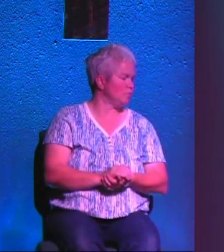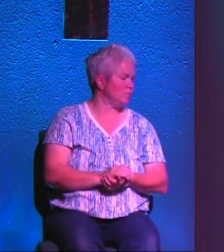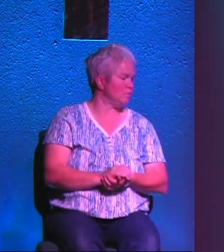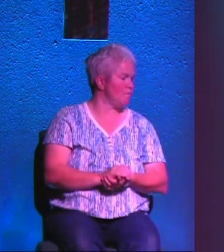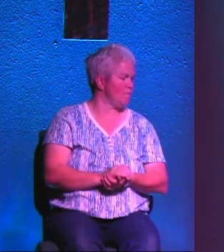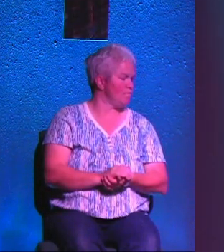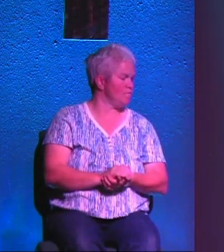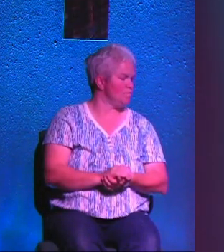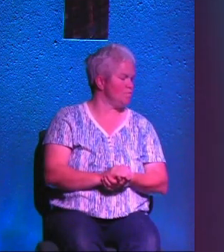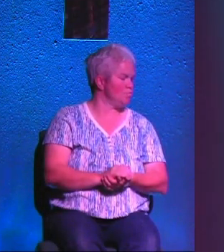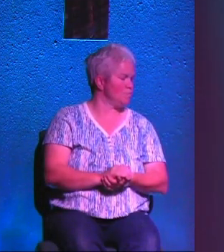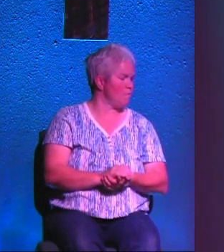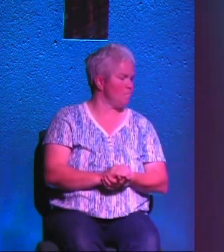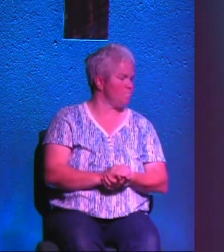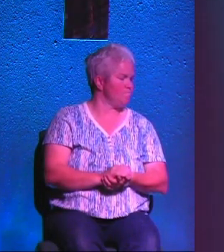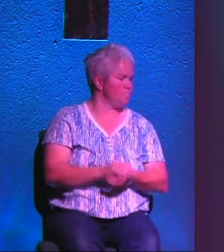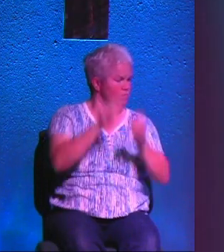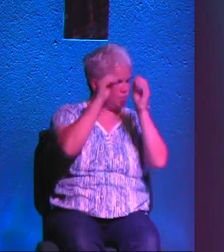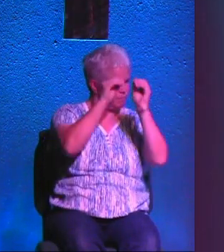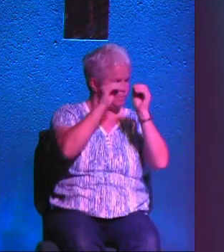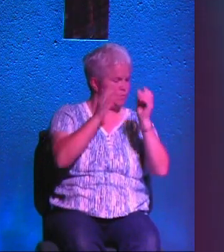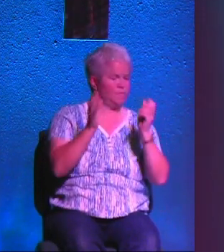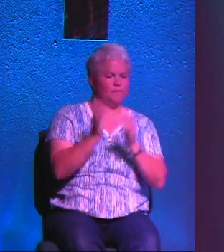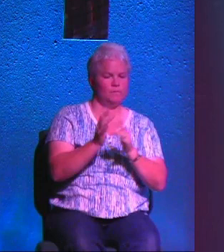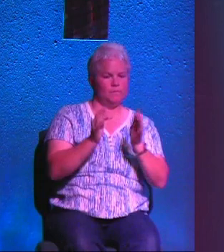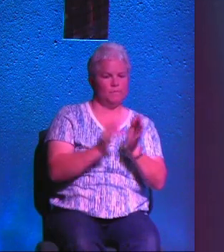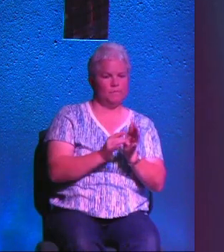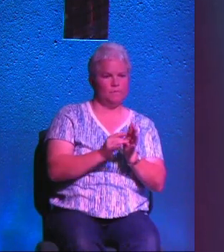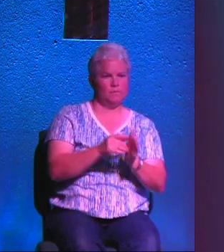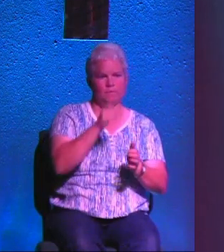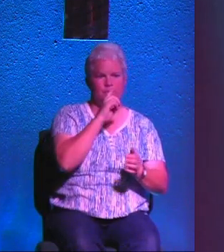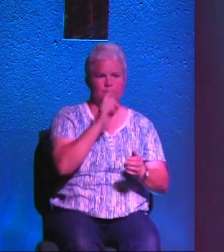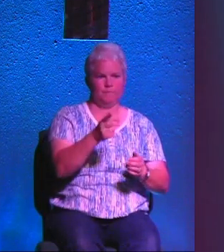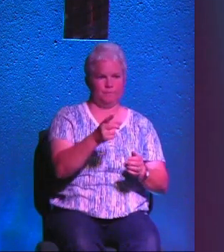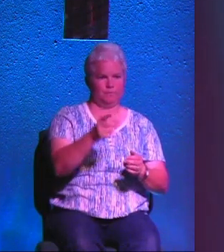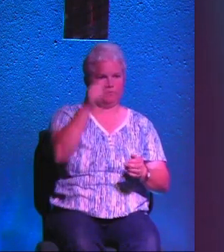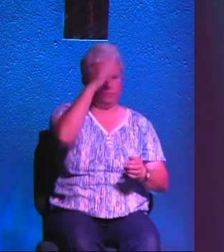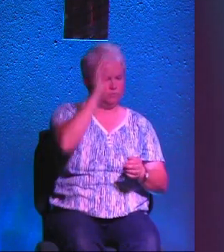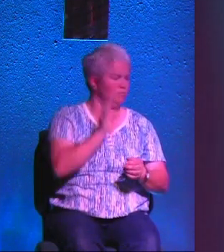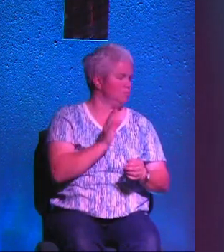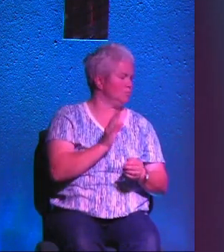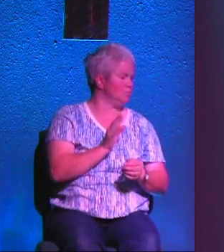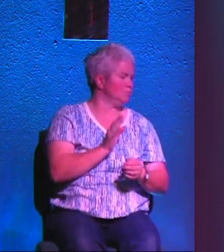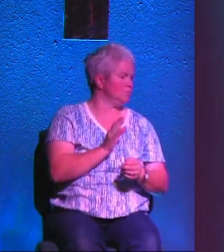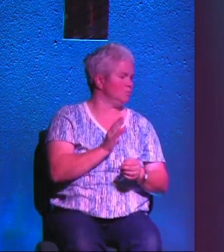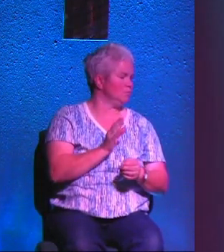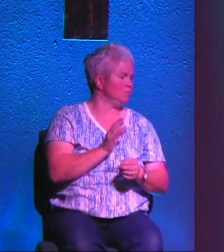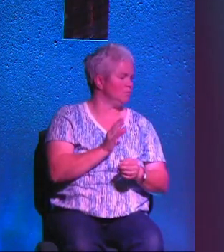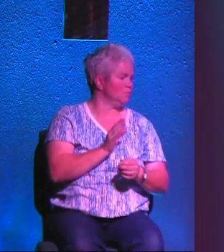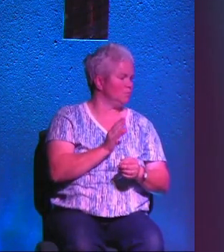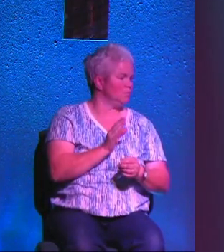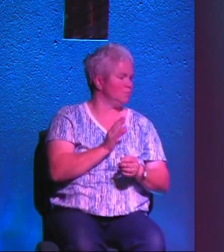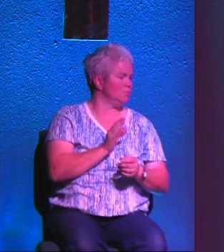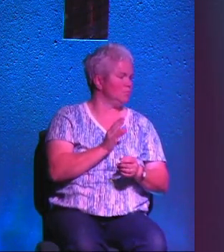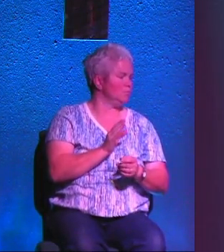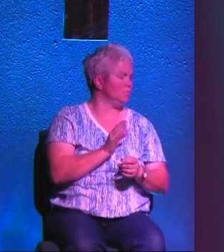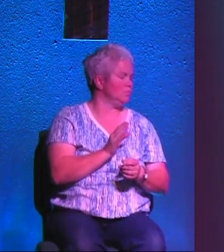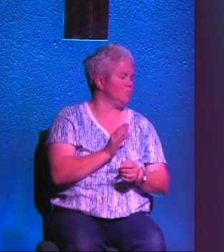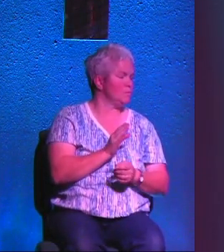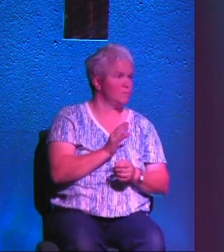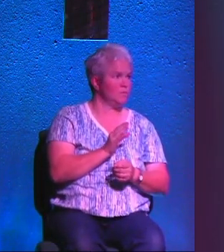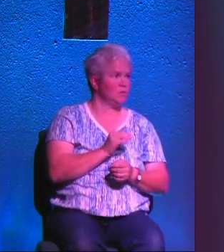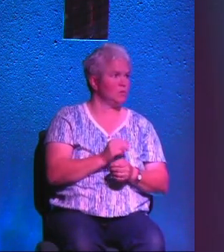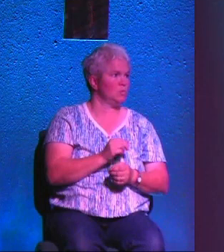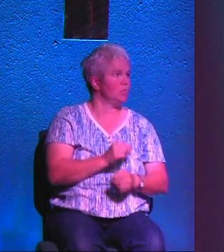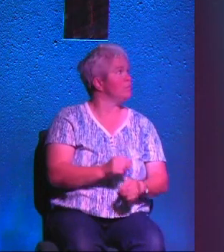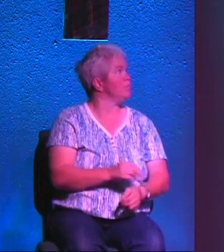They do this apart from the teachings of Jesus in the authority of God. This is not easy stuff to go through.